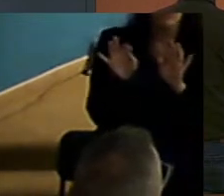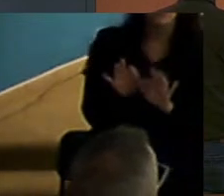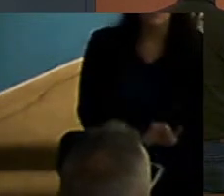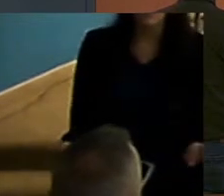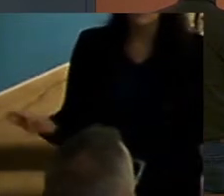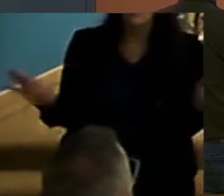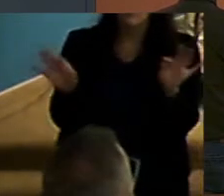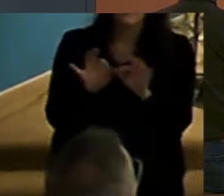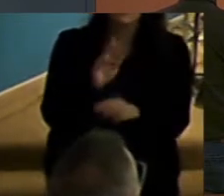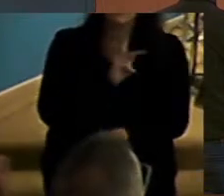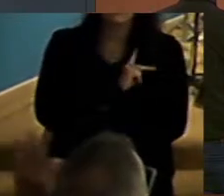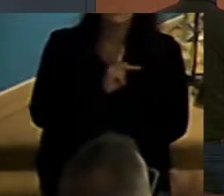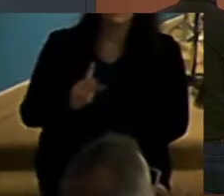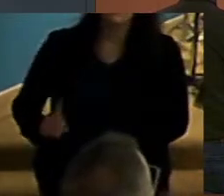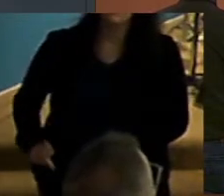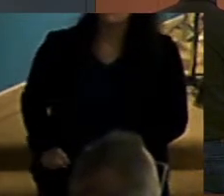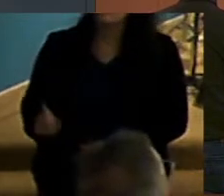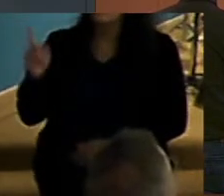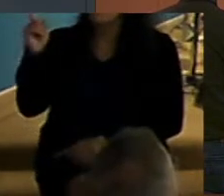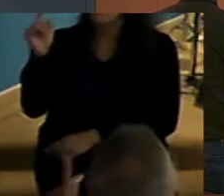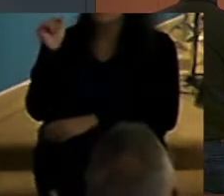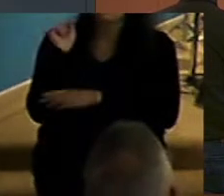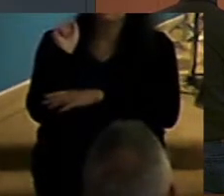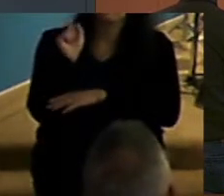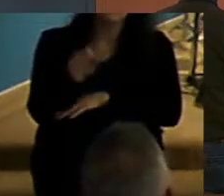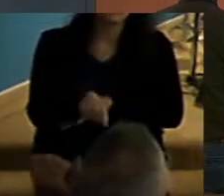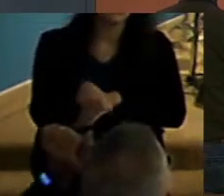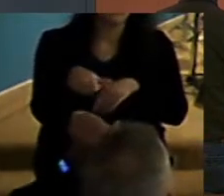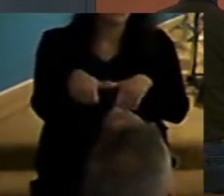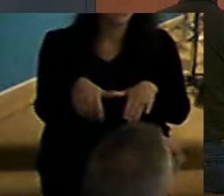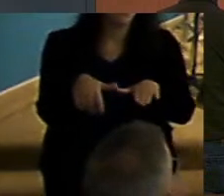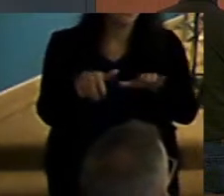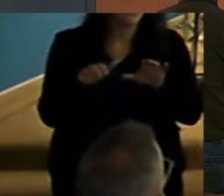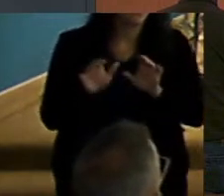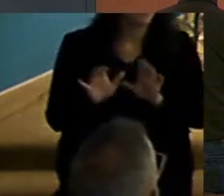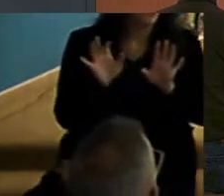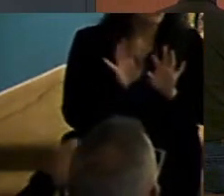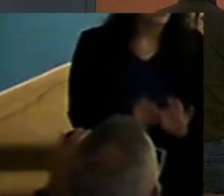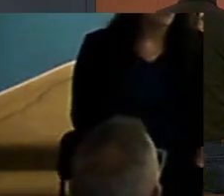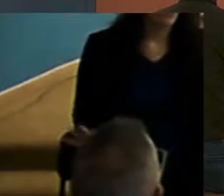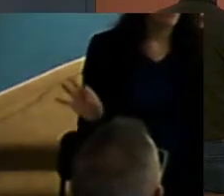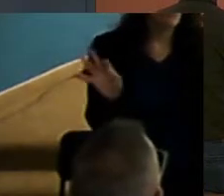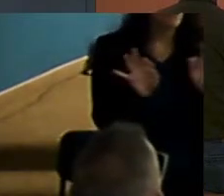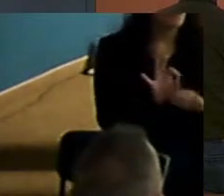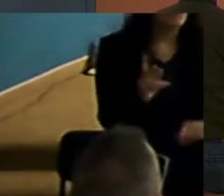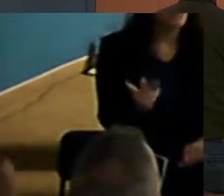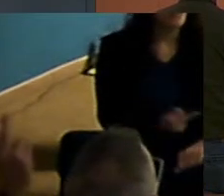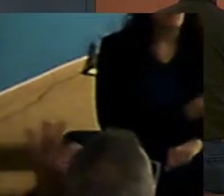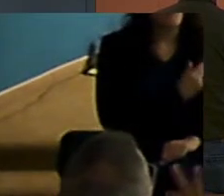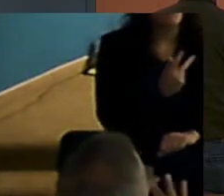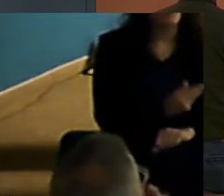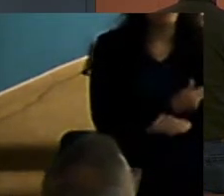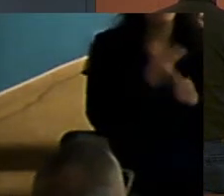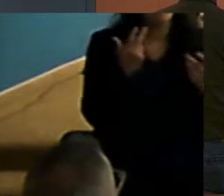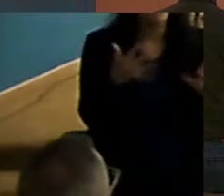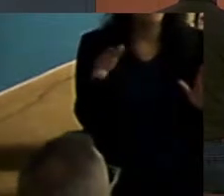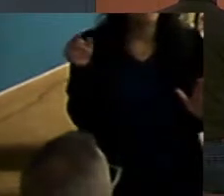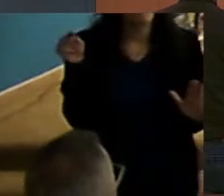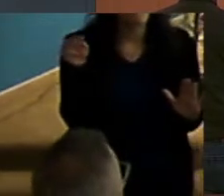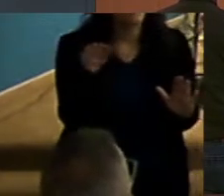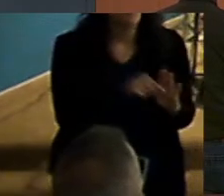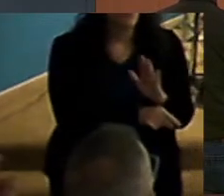slain. Worthy is the King who conquered the grave. Worthy is the Lamb who